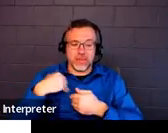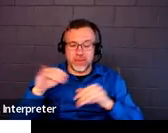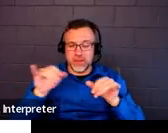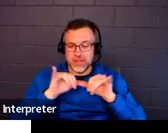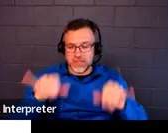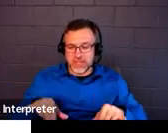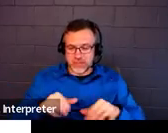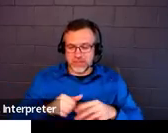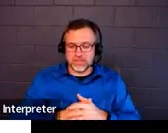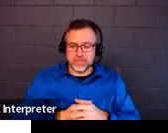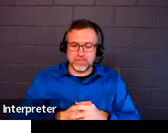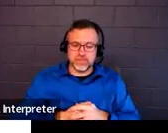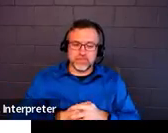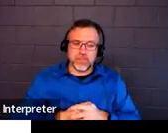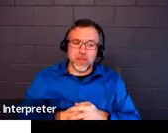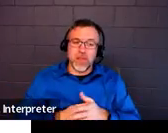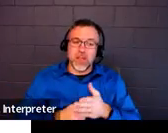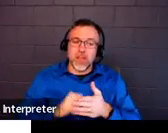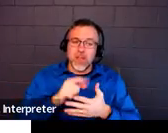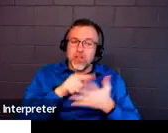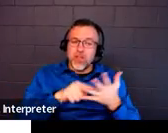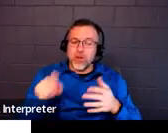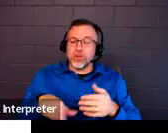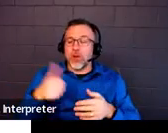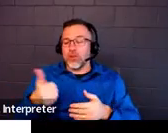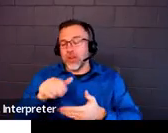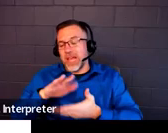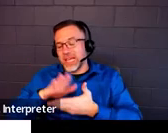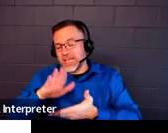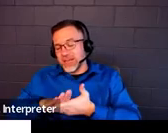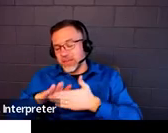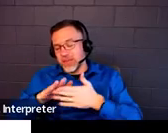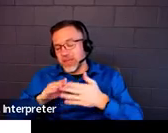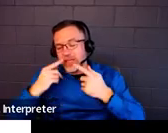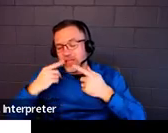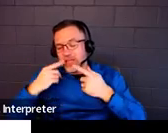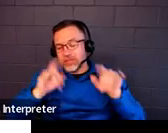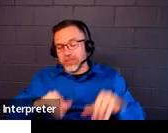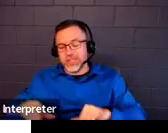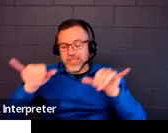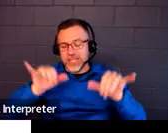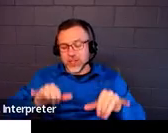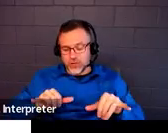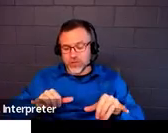And these alternate academic achievement standards also help